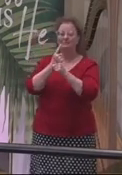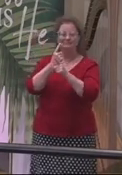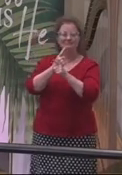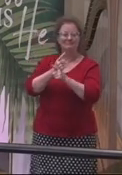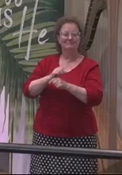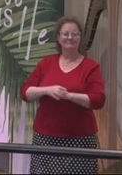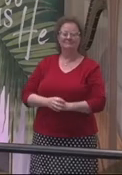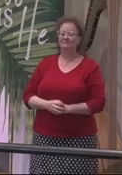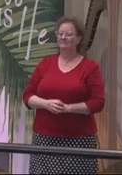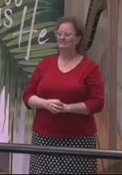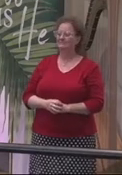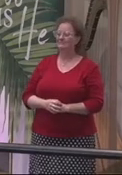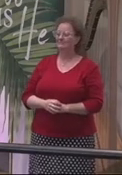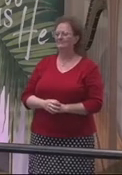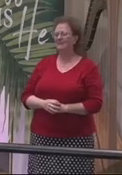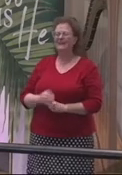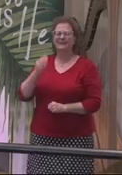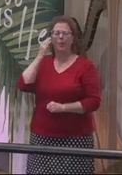But